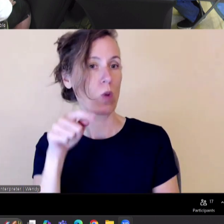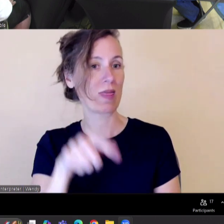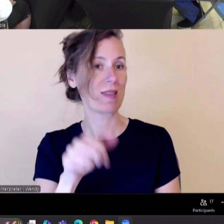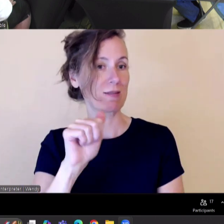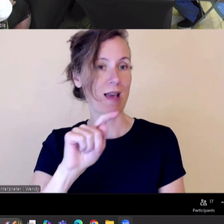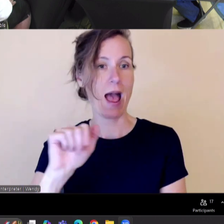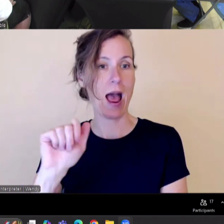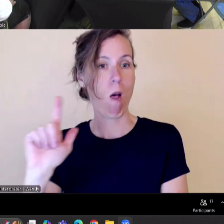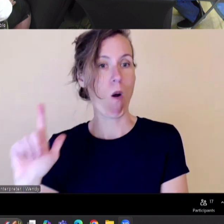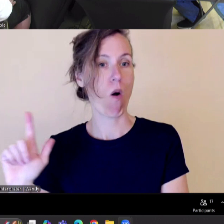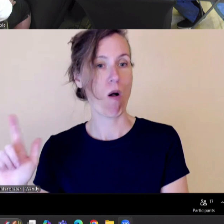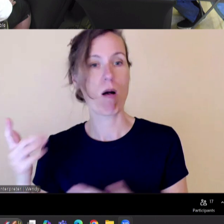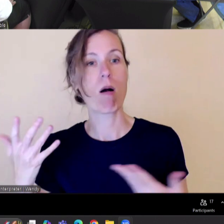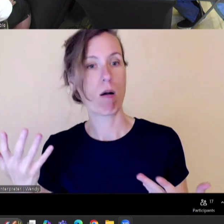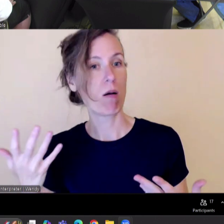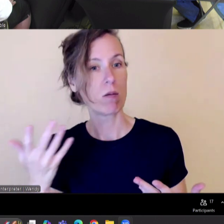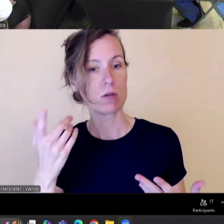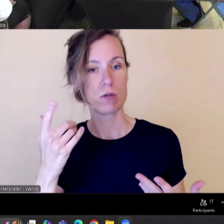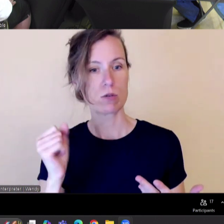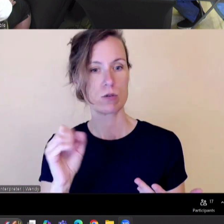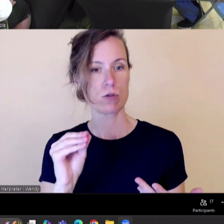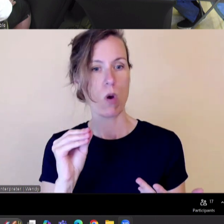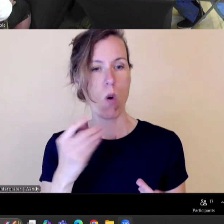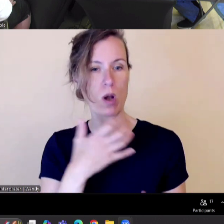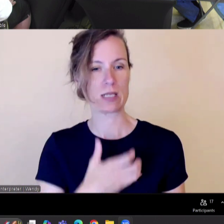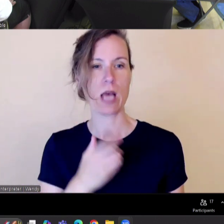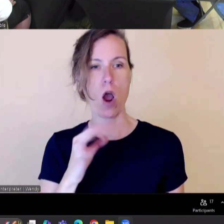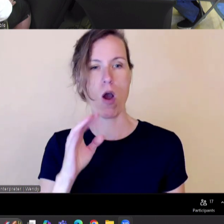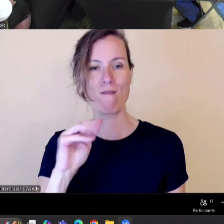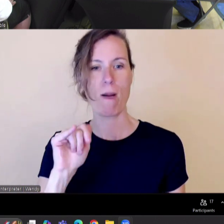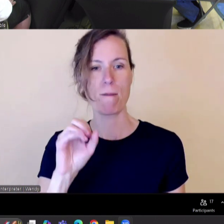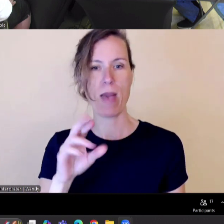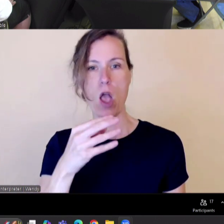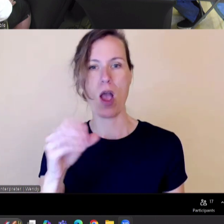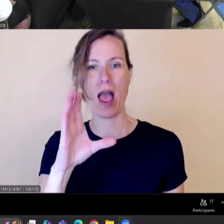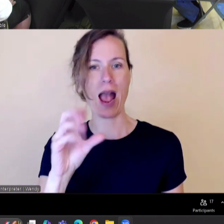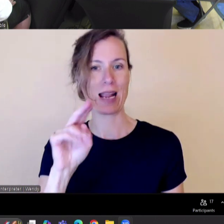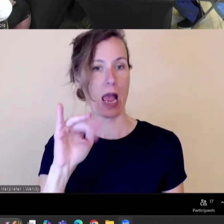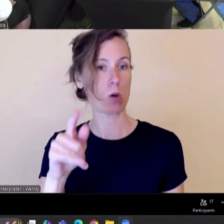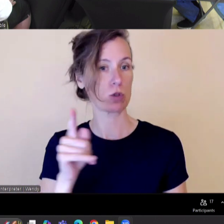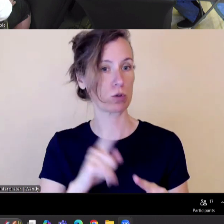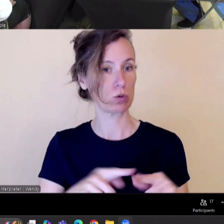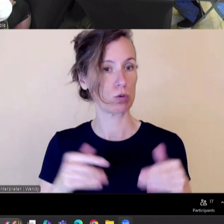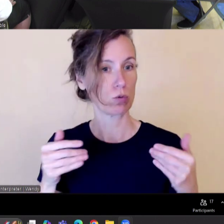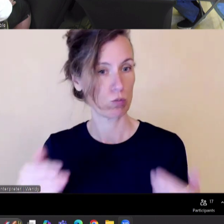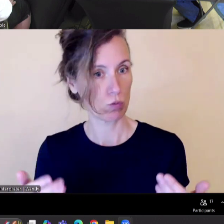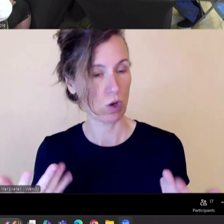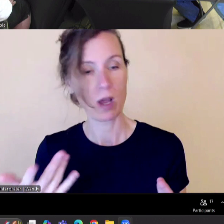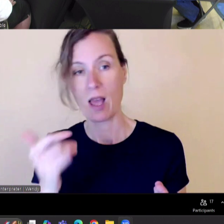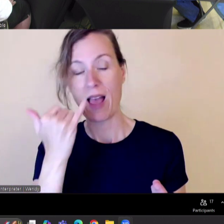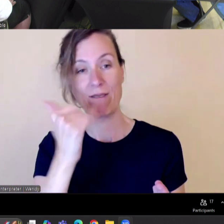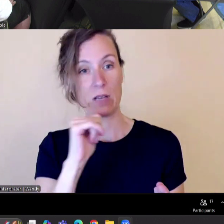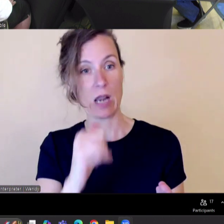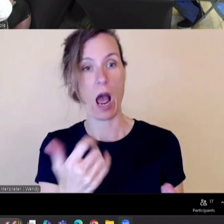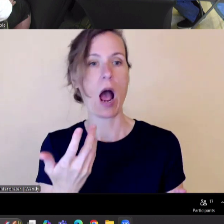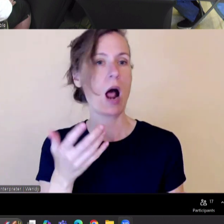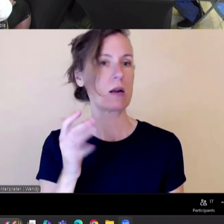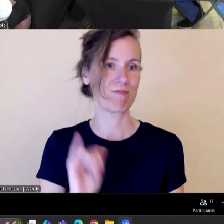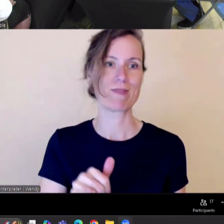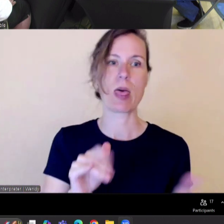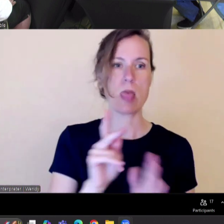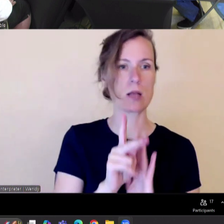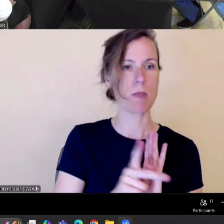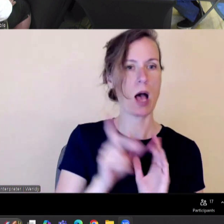do so, we can have those extended conversations. If the mayor and council desire not to move forward, then that's a policy decision for the mayor and